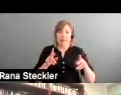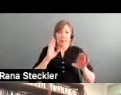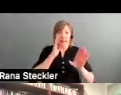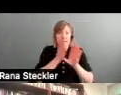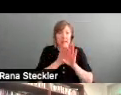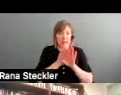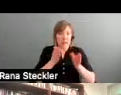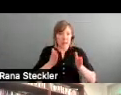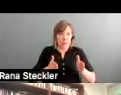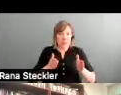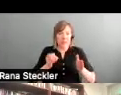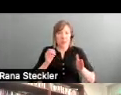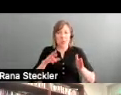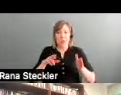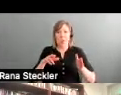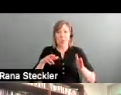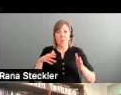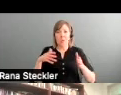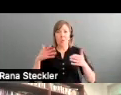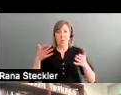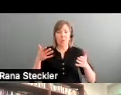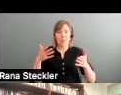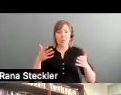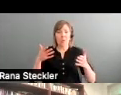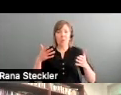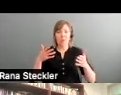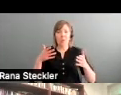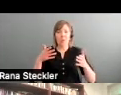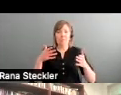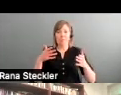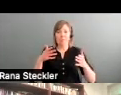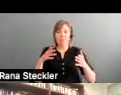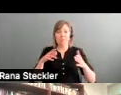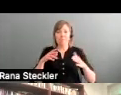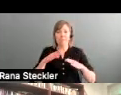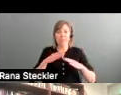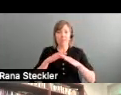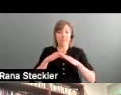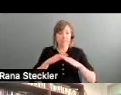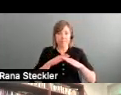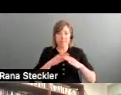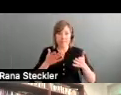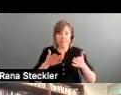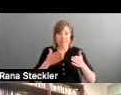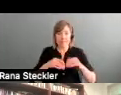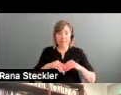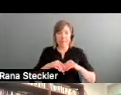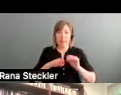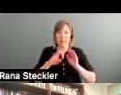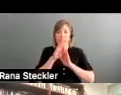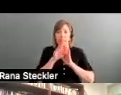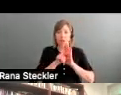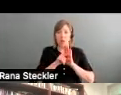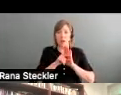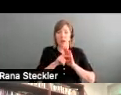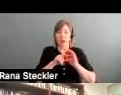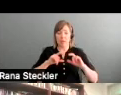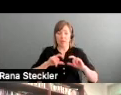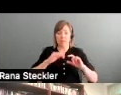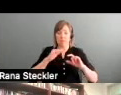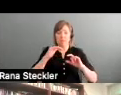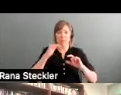psychiatrist, could be an attendant. In the background is a 3-story building